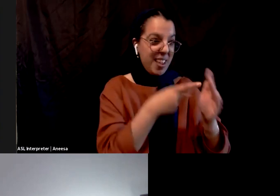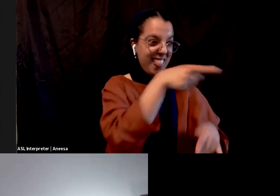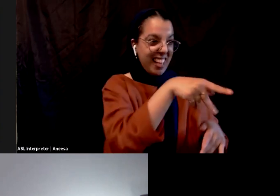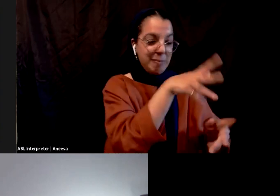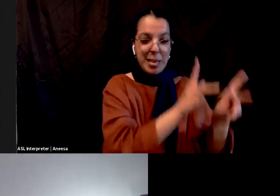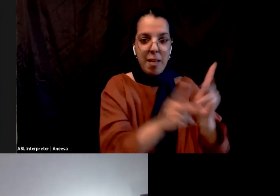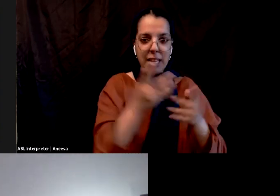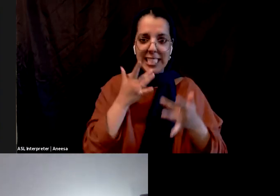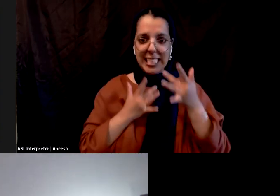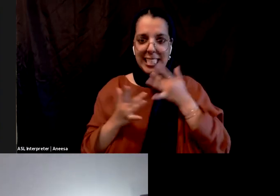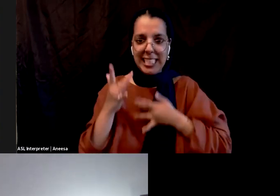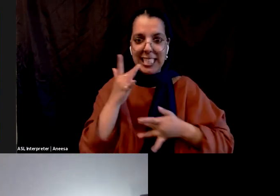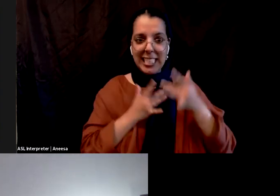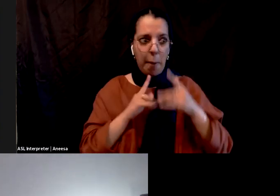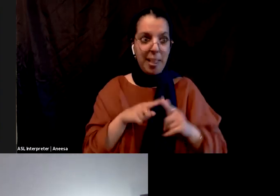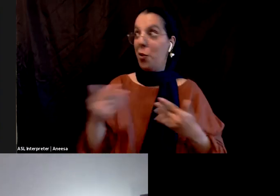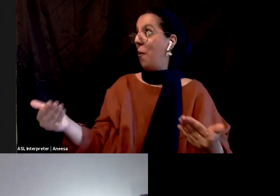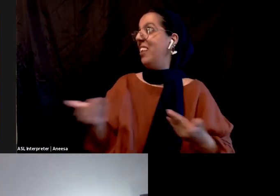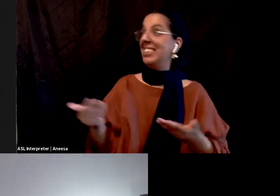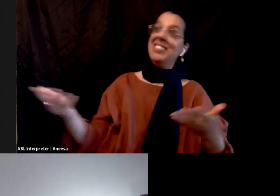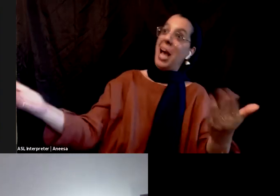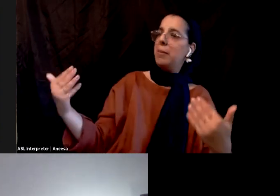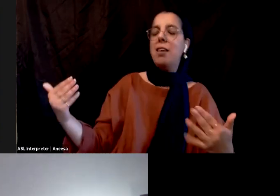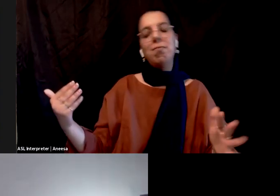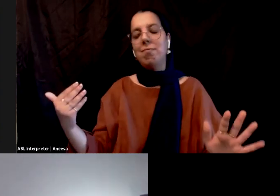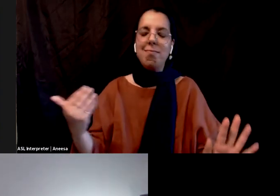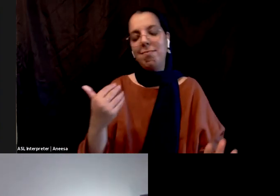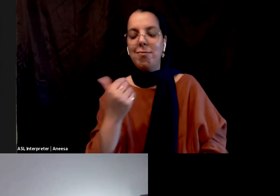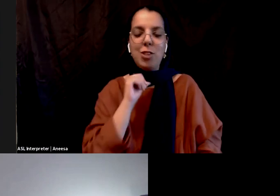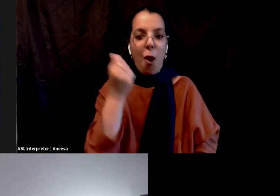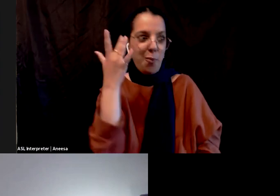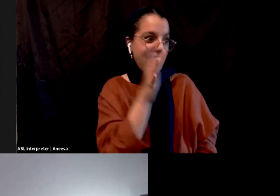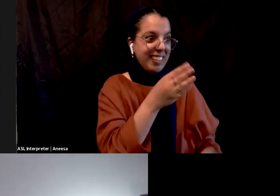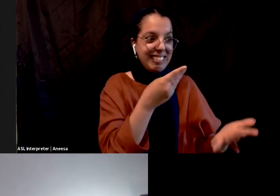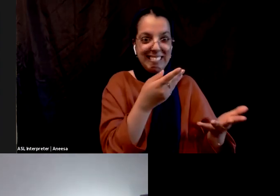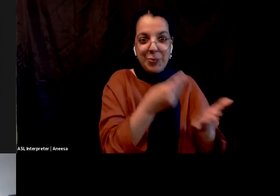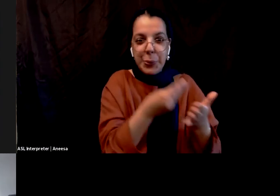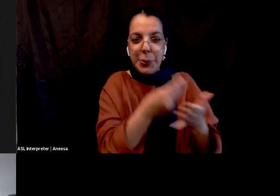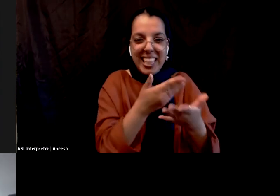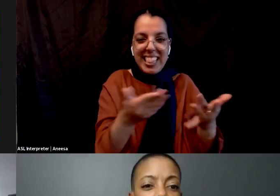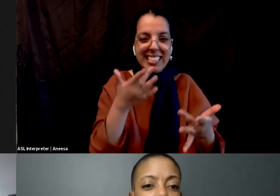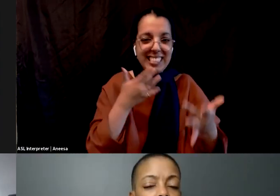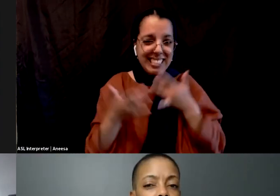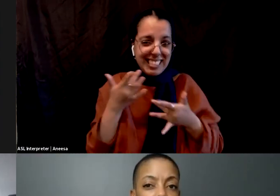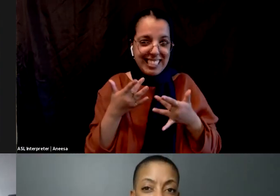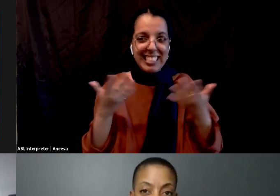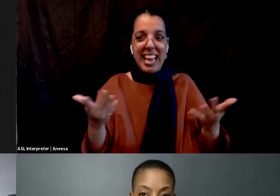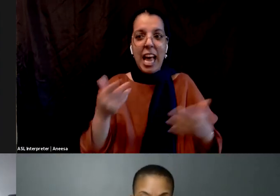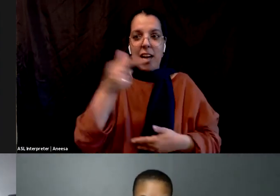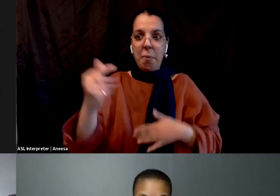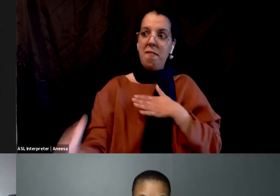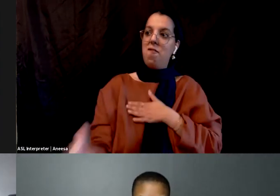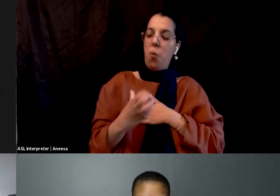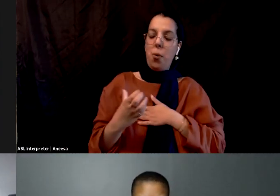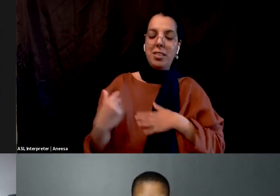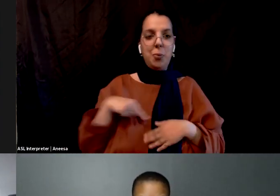we weren't exactly welcome at the time. I mean, we were, but we weren't, because resources were so scarce and the government imposed that upon us